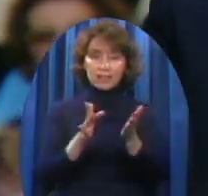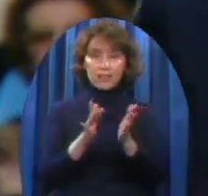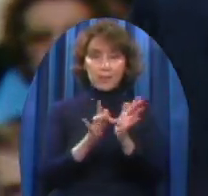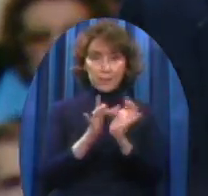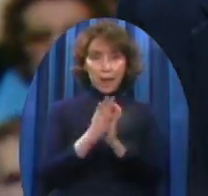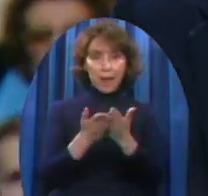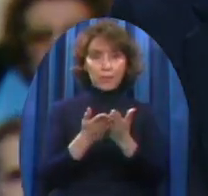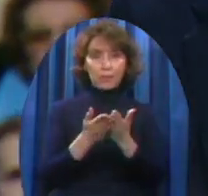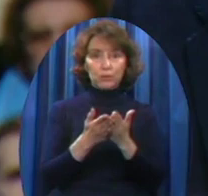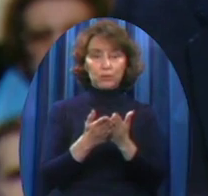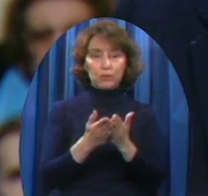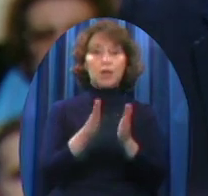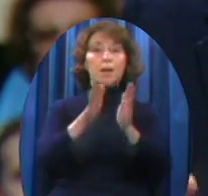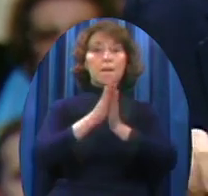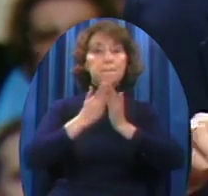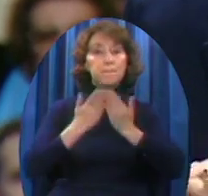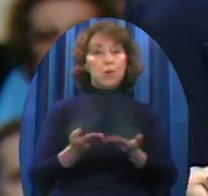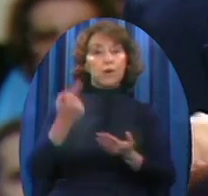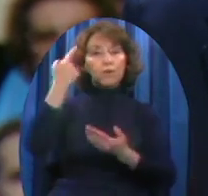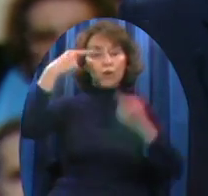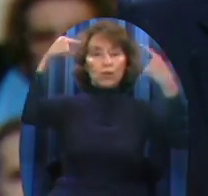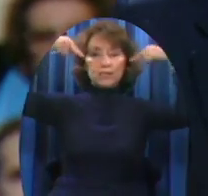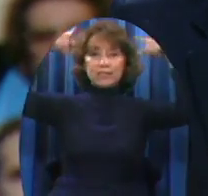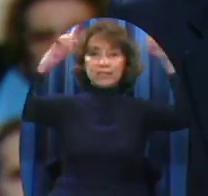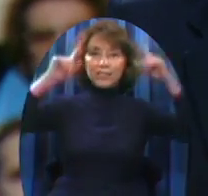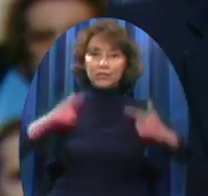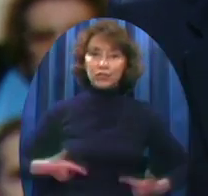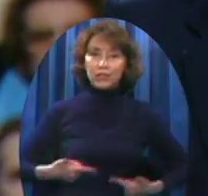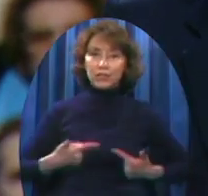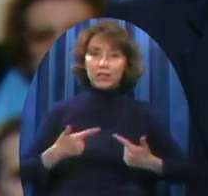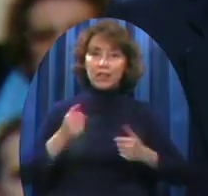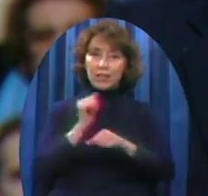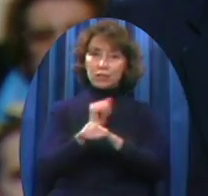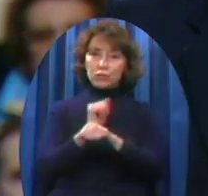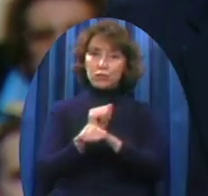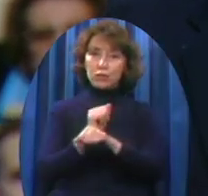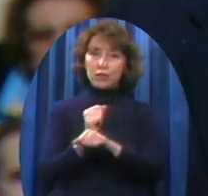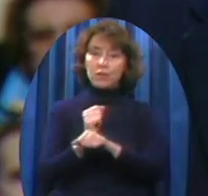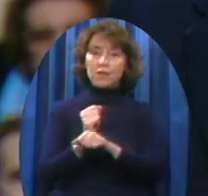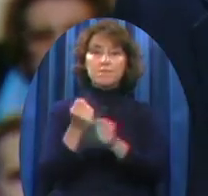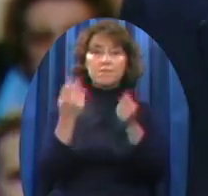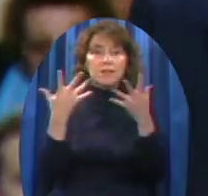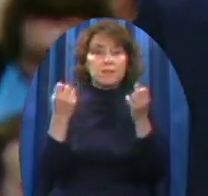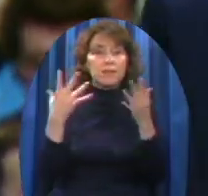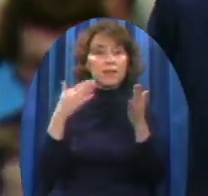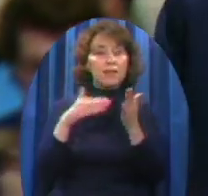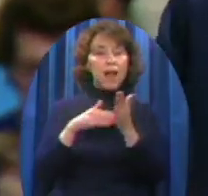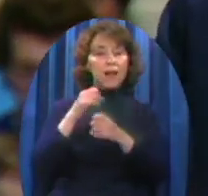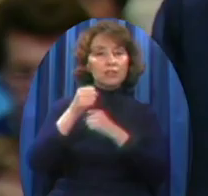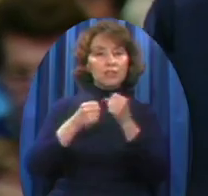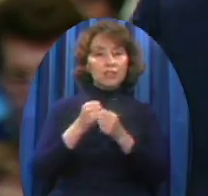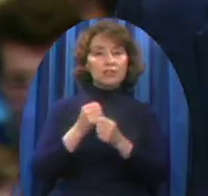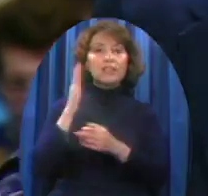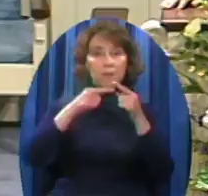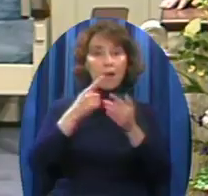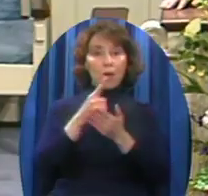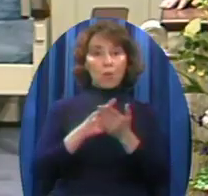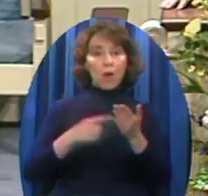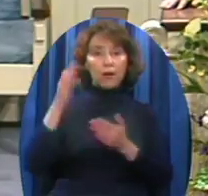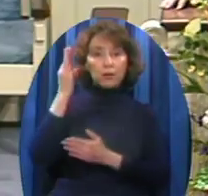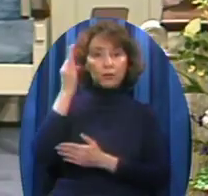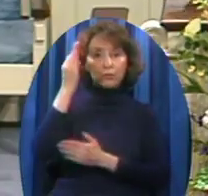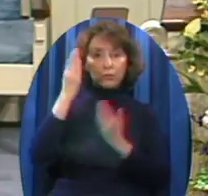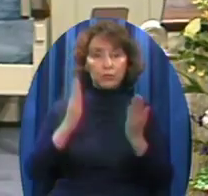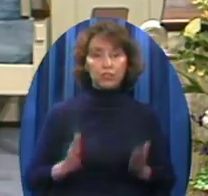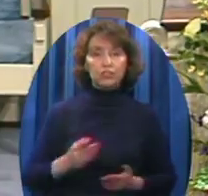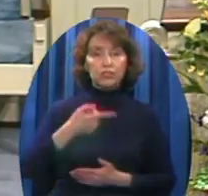worked for thousands of years. It'll work for you in 1982. Let's bow our heads in prayer. While every